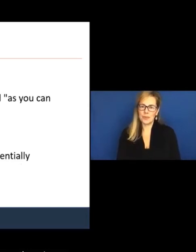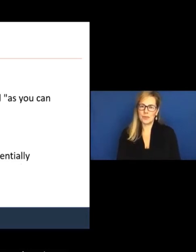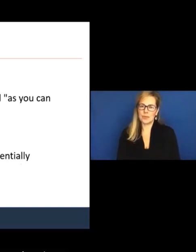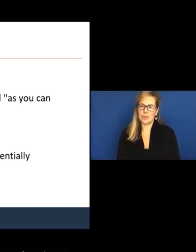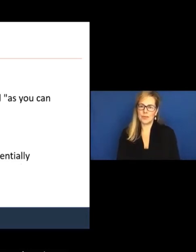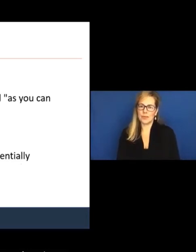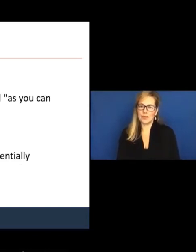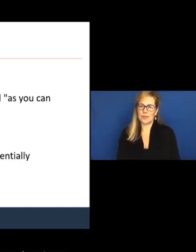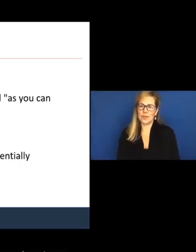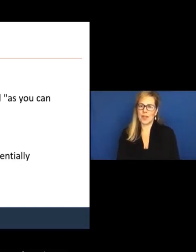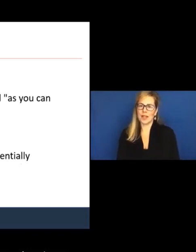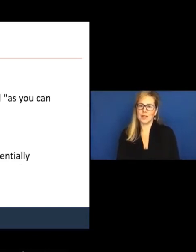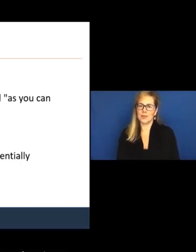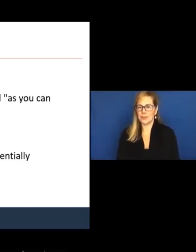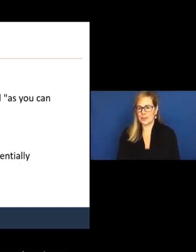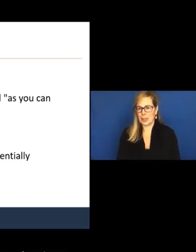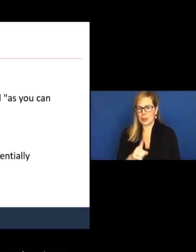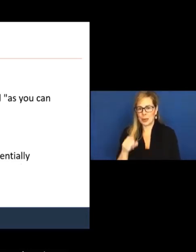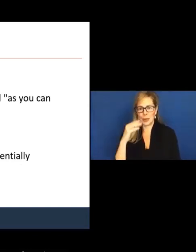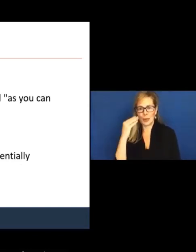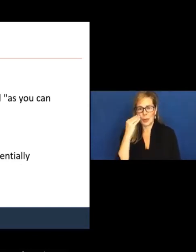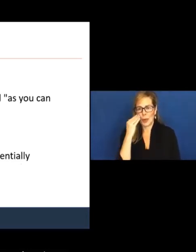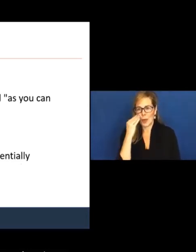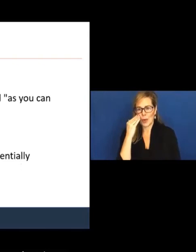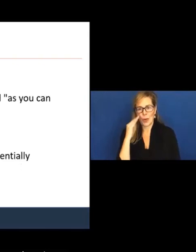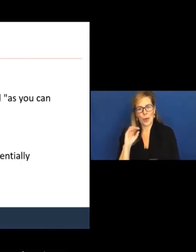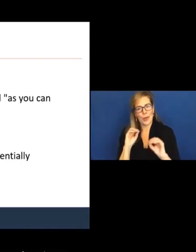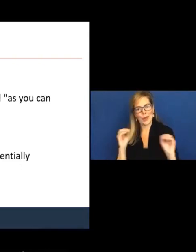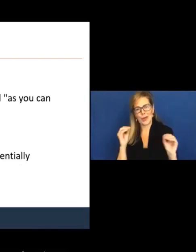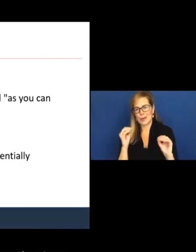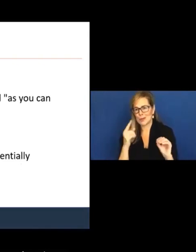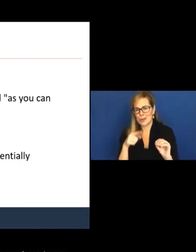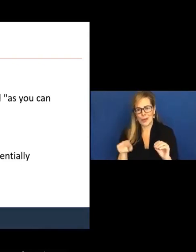So you know there is no one like you.